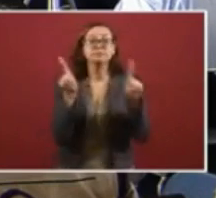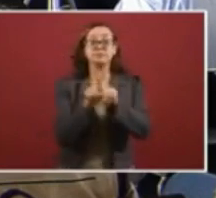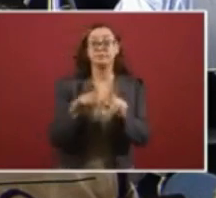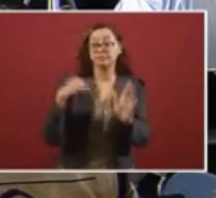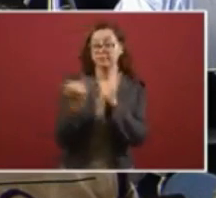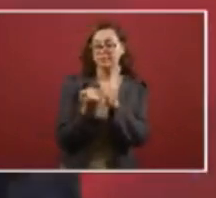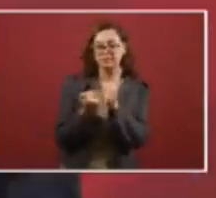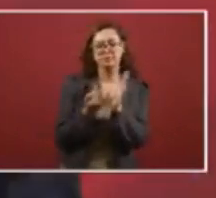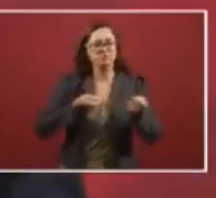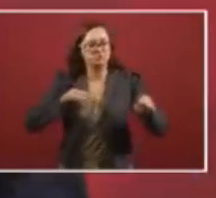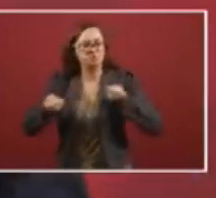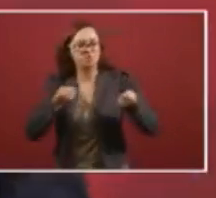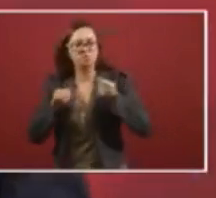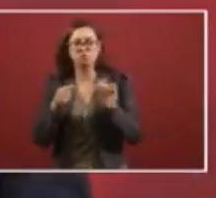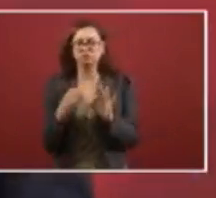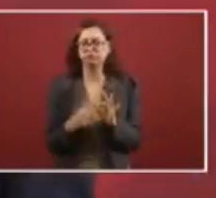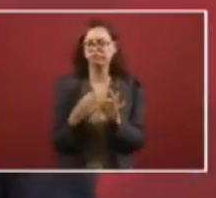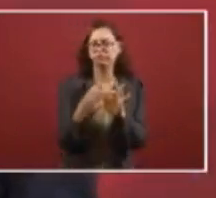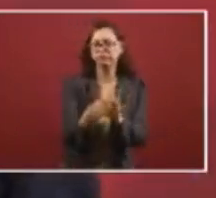finances.